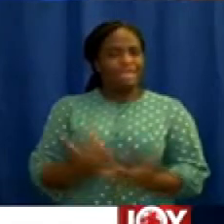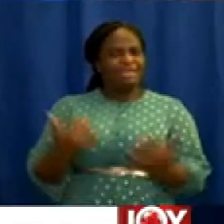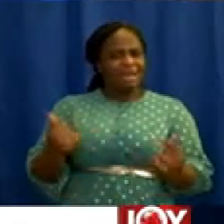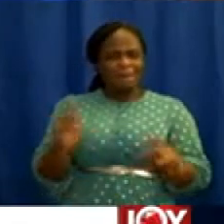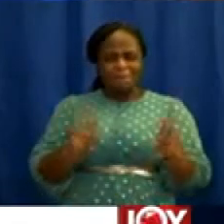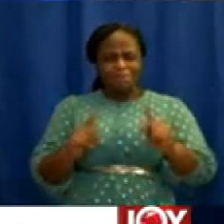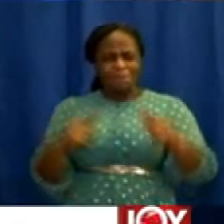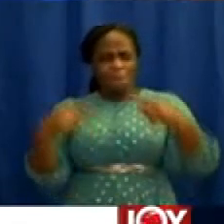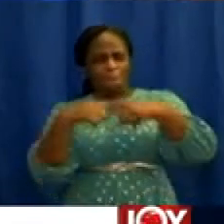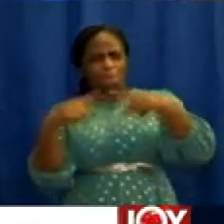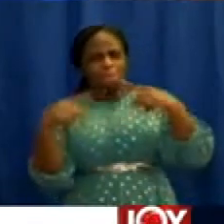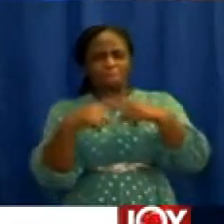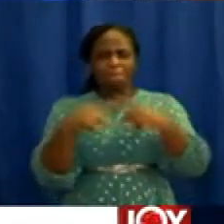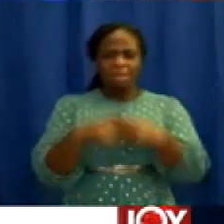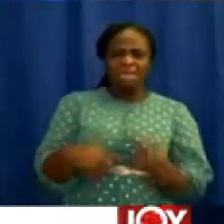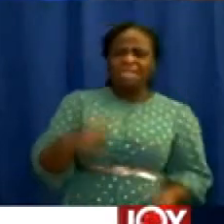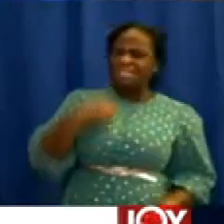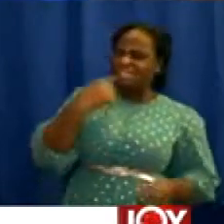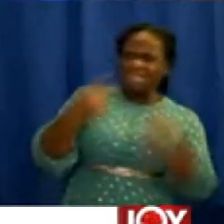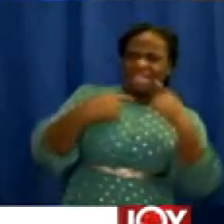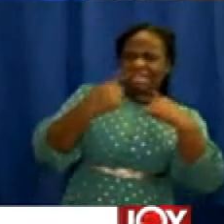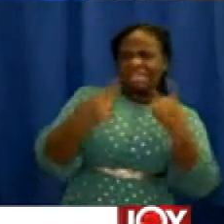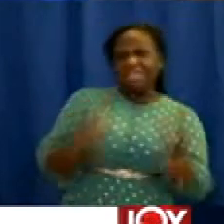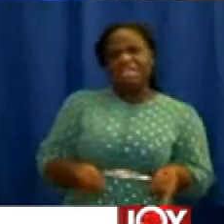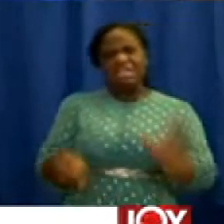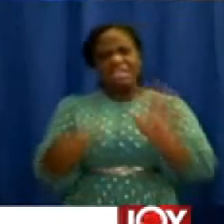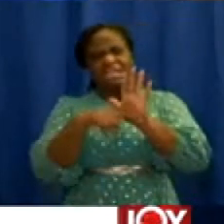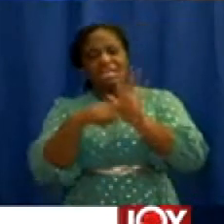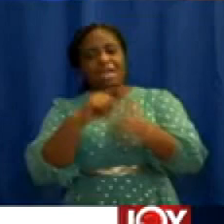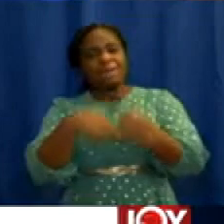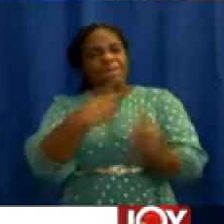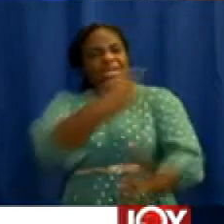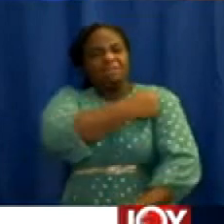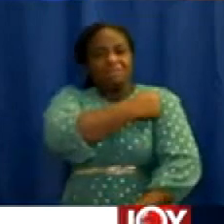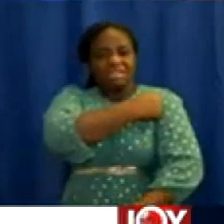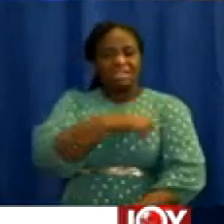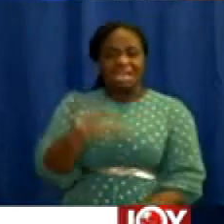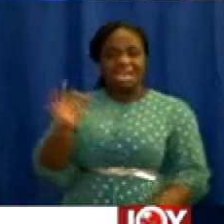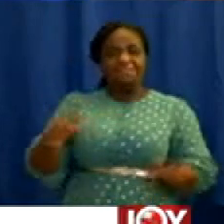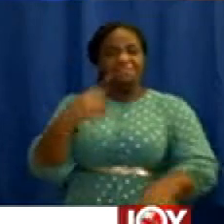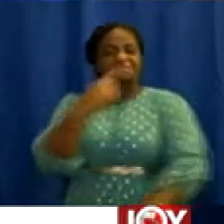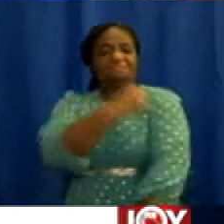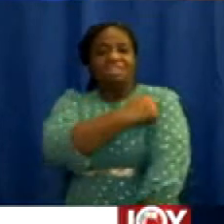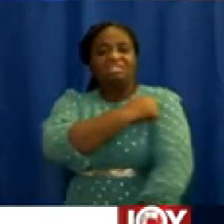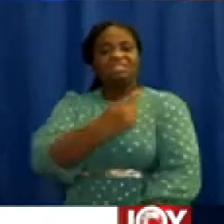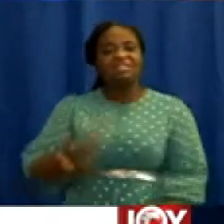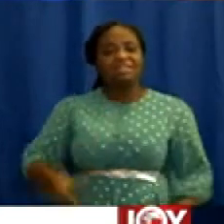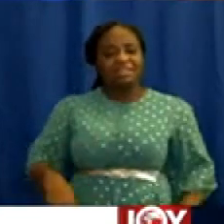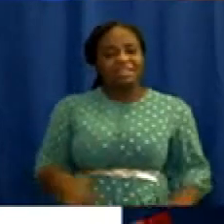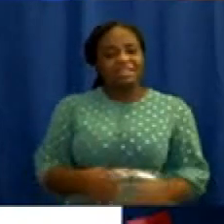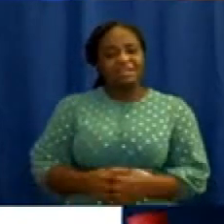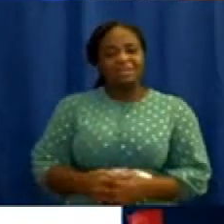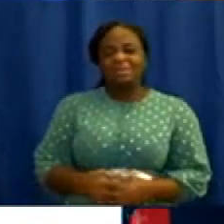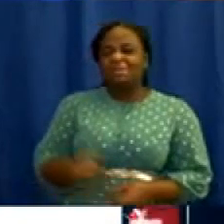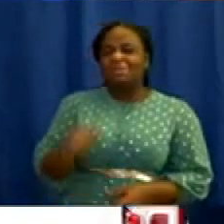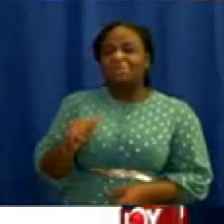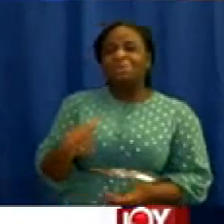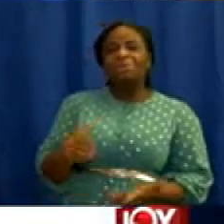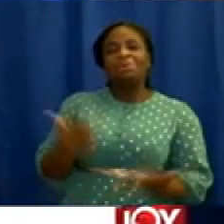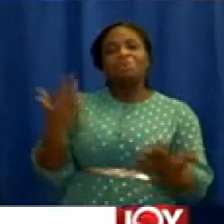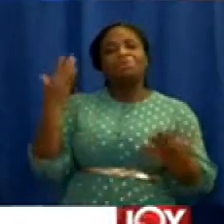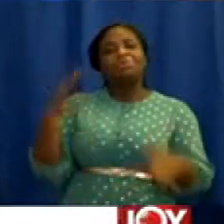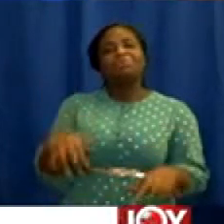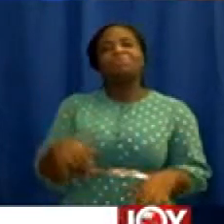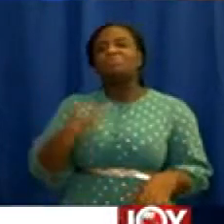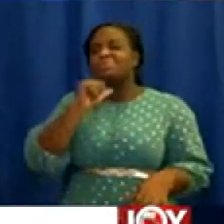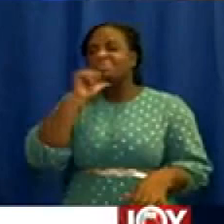Contrary to the mischief being peddled by some, getting vaccinated will not cause you to